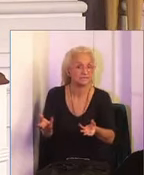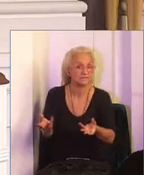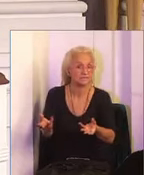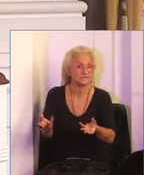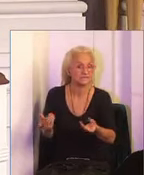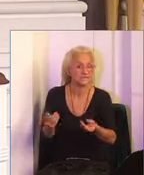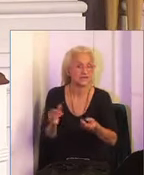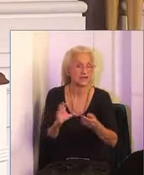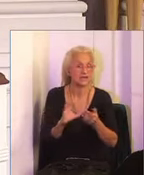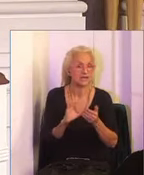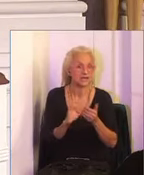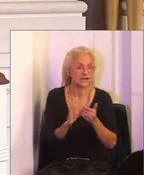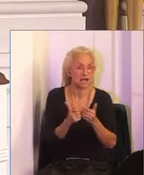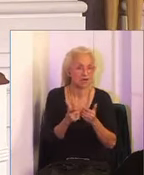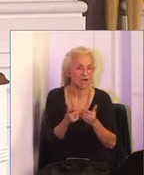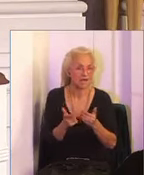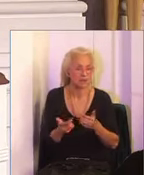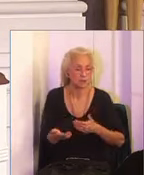brings you